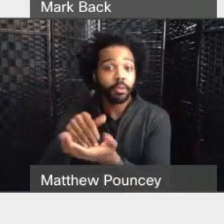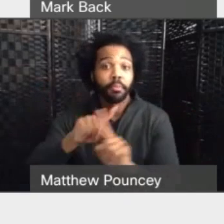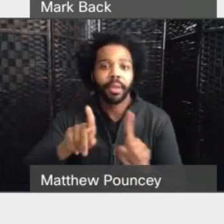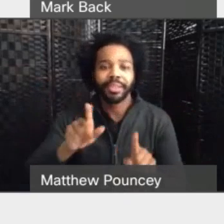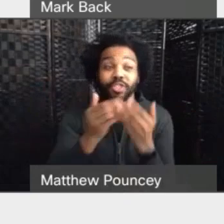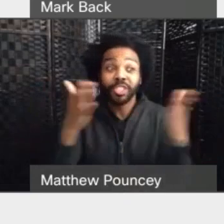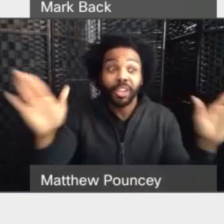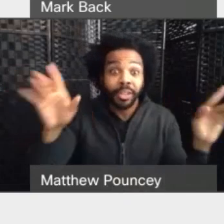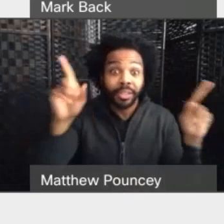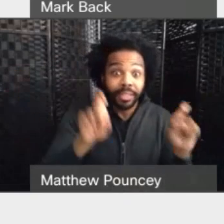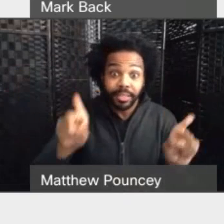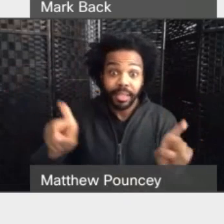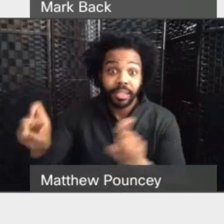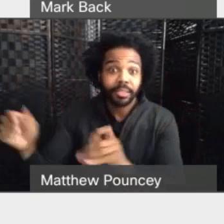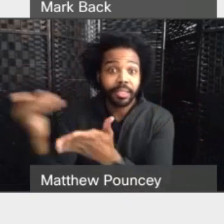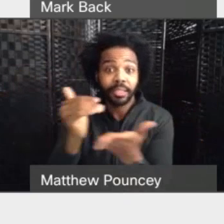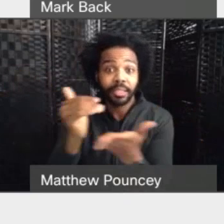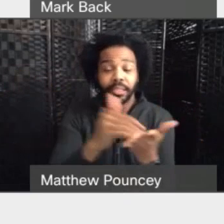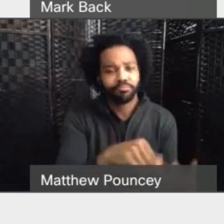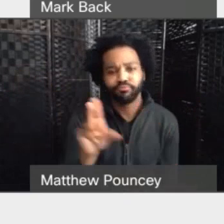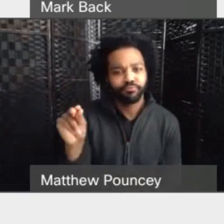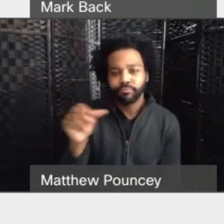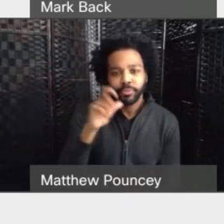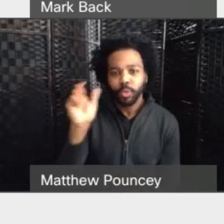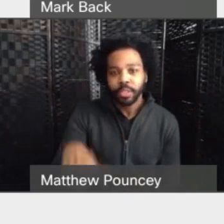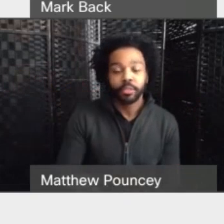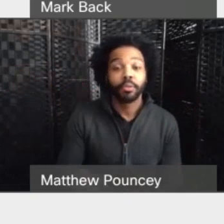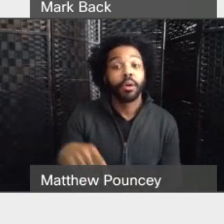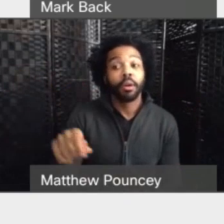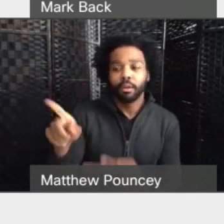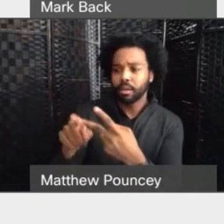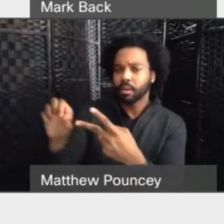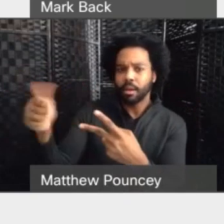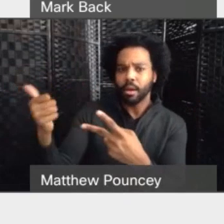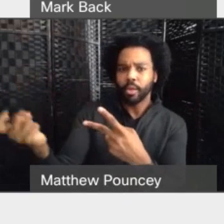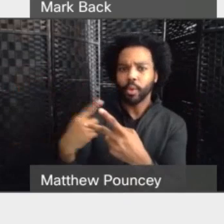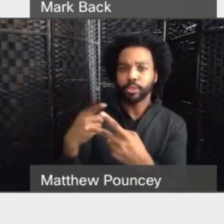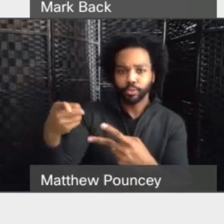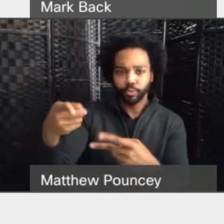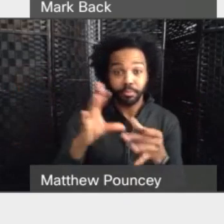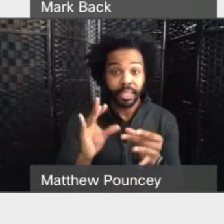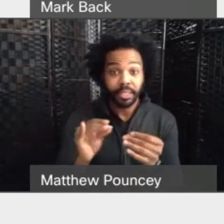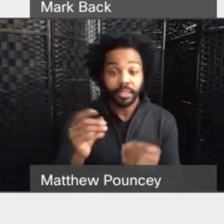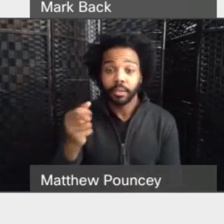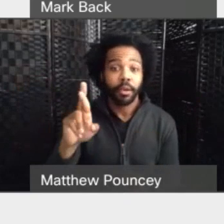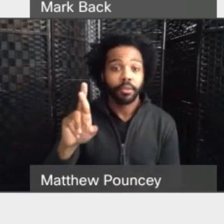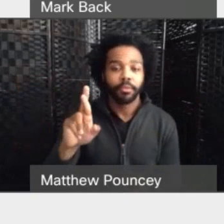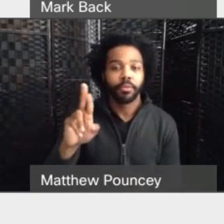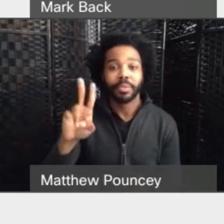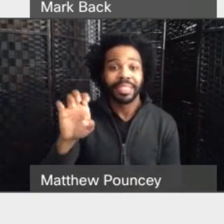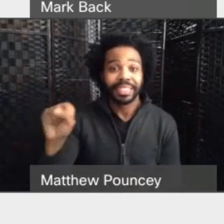tested again otherwise. The other question, I think you mentioned, Director Reese, about household